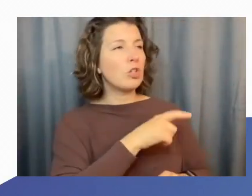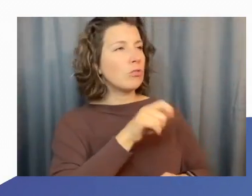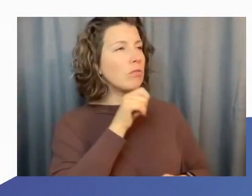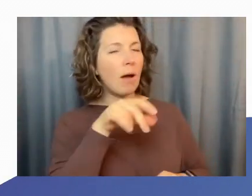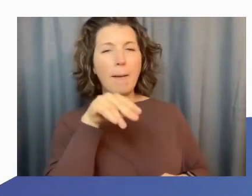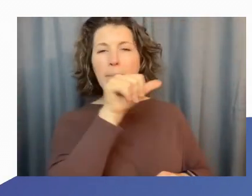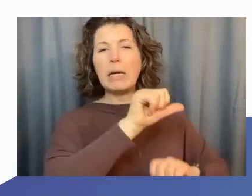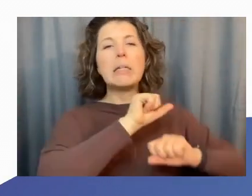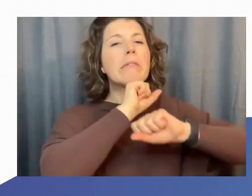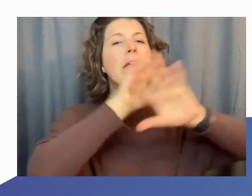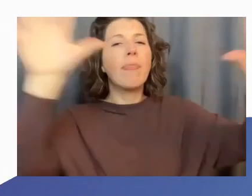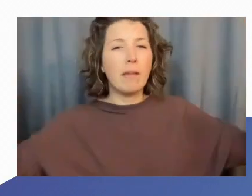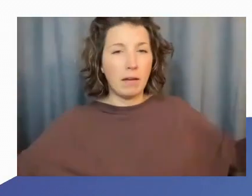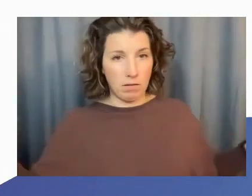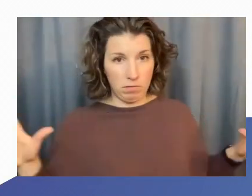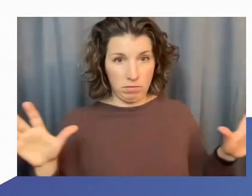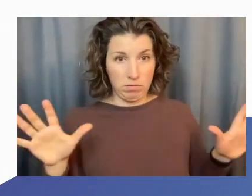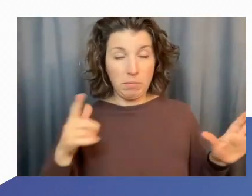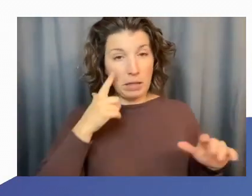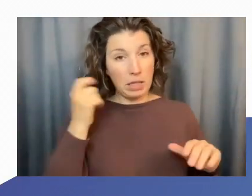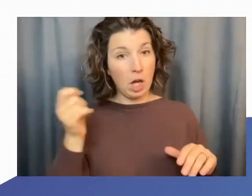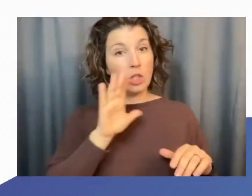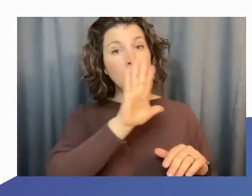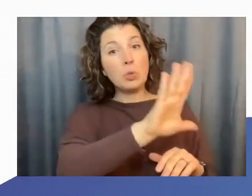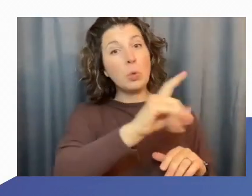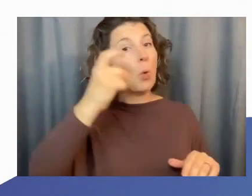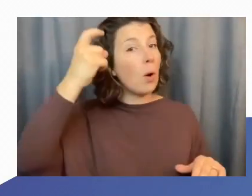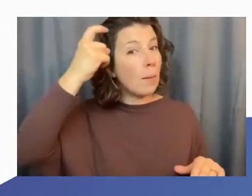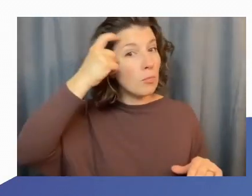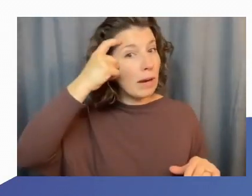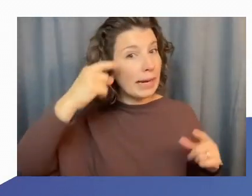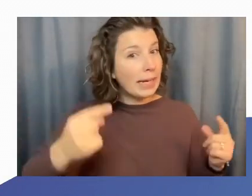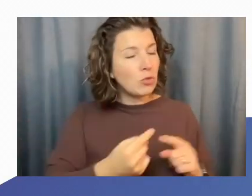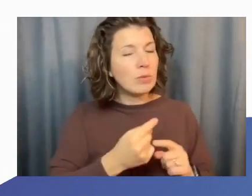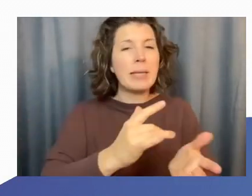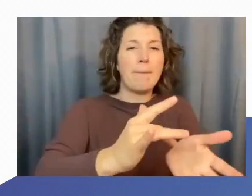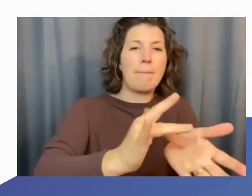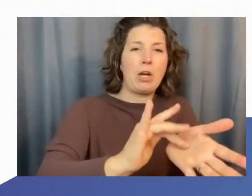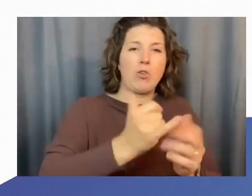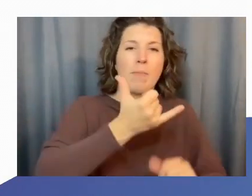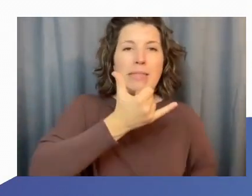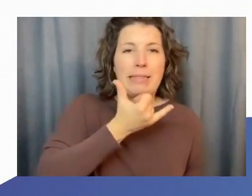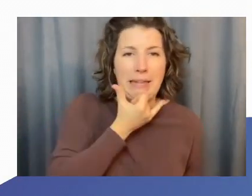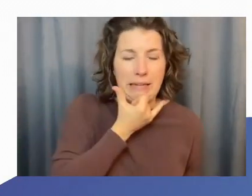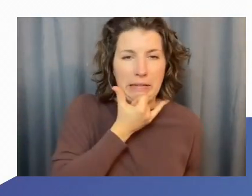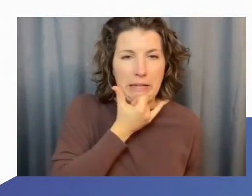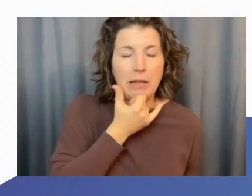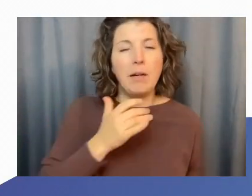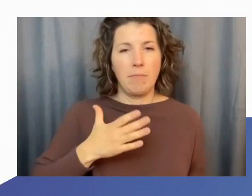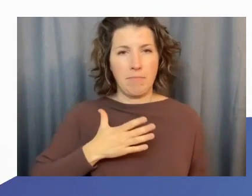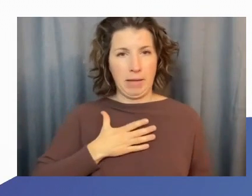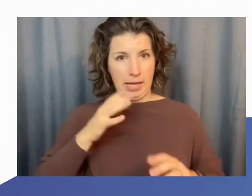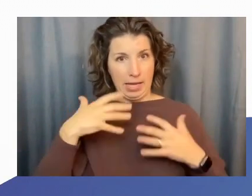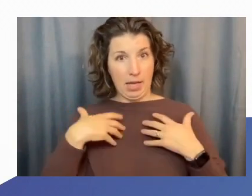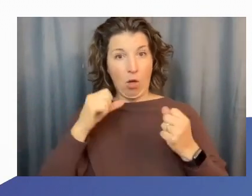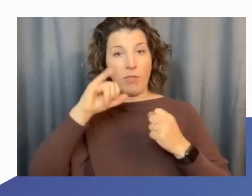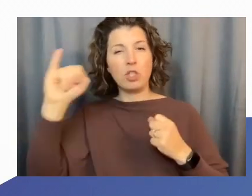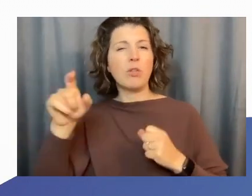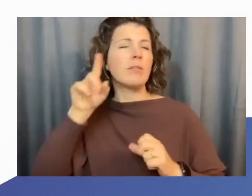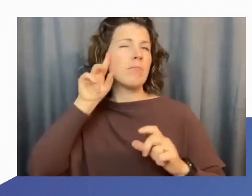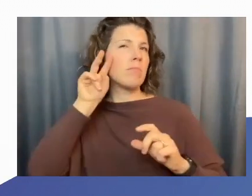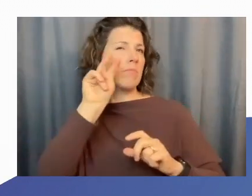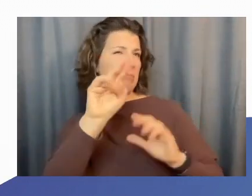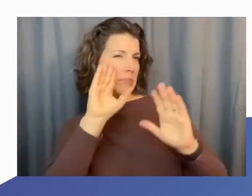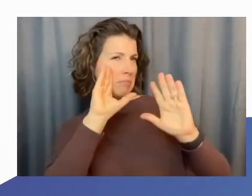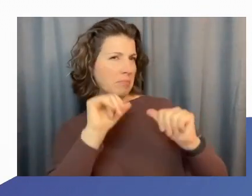my brain injury was a result of a medical mistake. My health insurance was anticipating a lawsuit and thought that